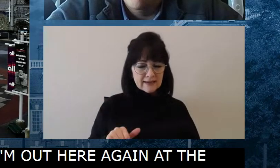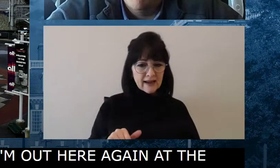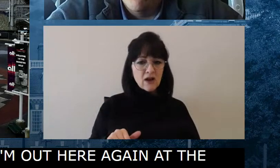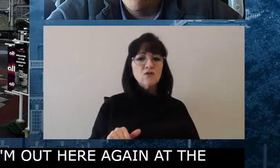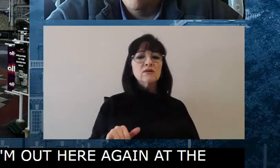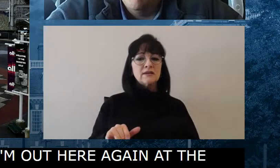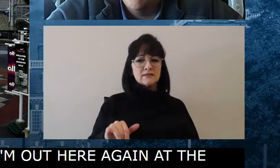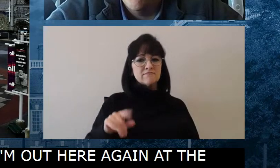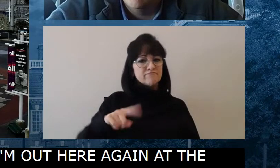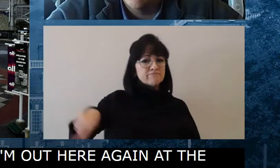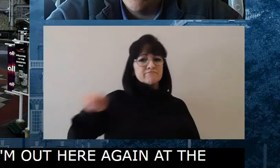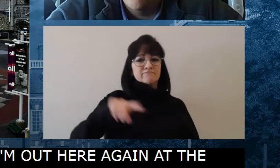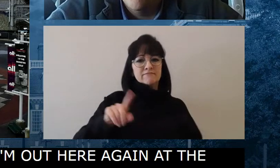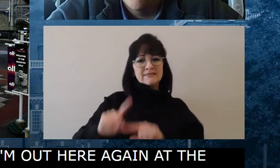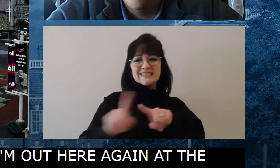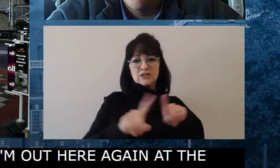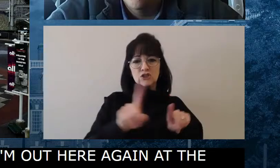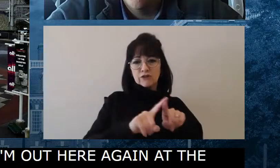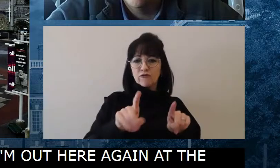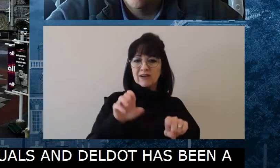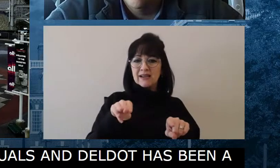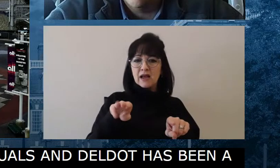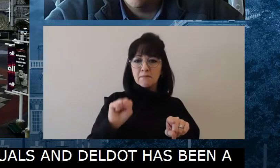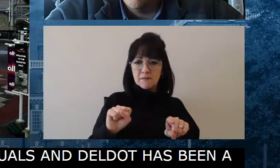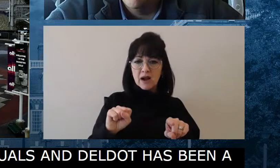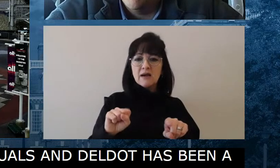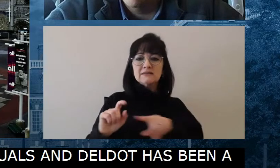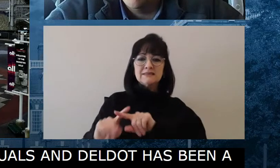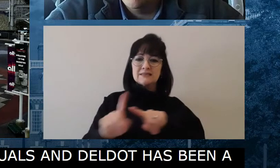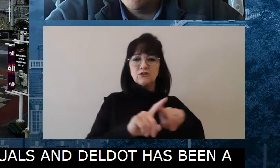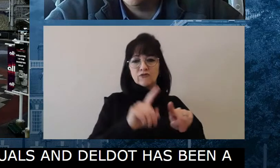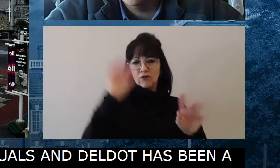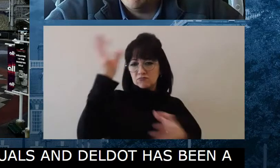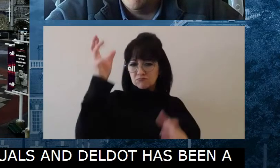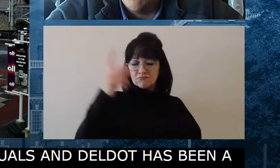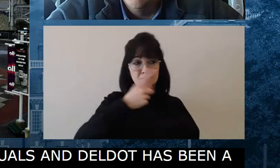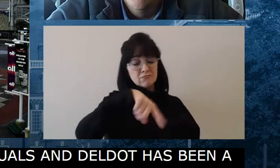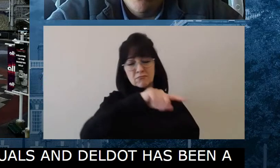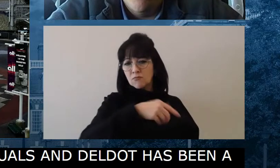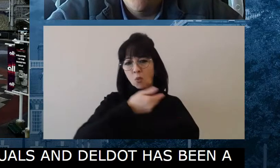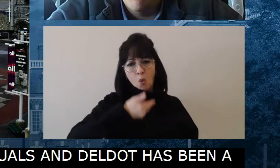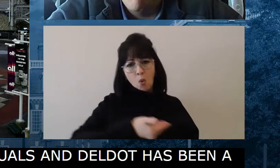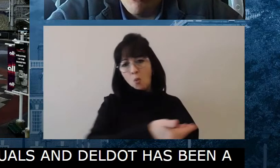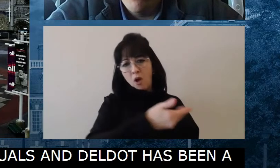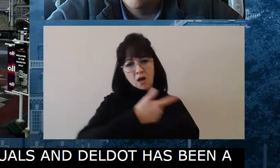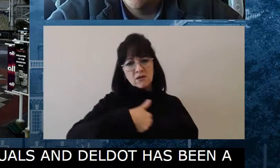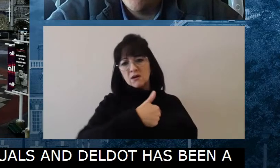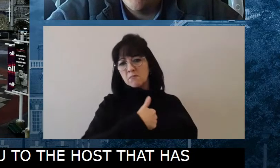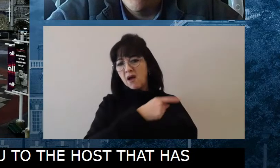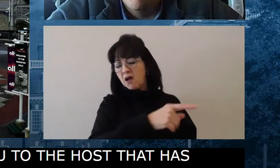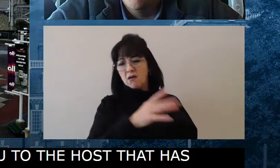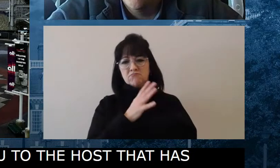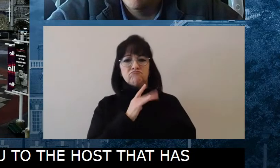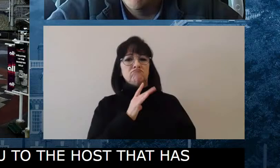and really a big welcome to, or a big thank you to the host that's welcomed us with open arms, and that's the Speedway. They've been a partner